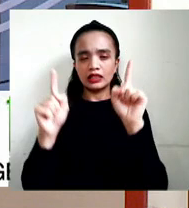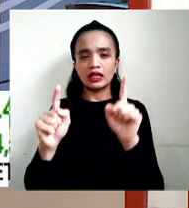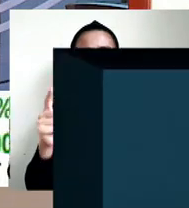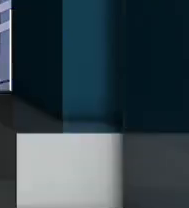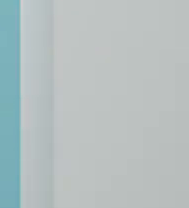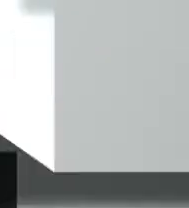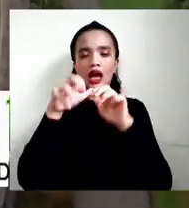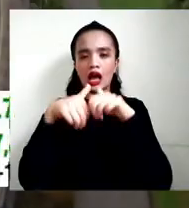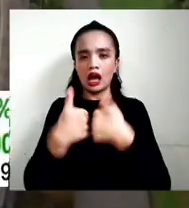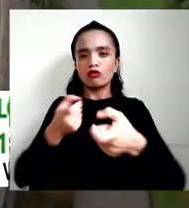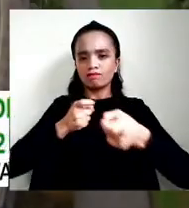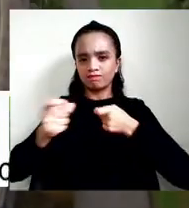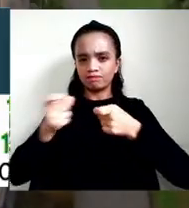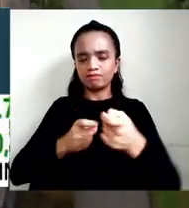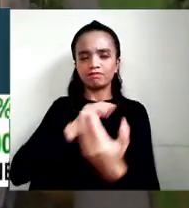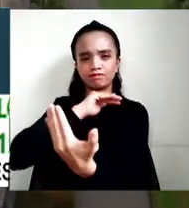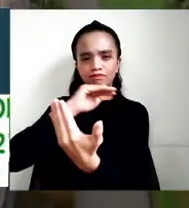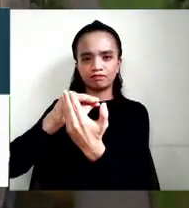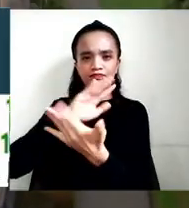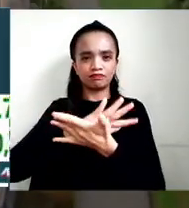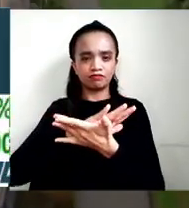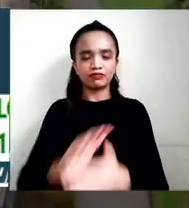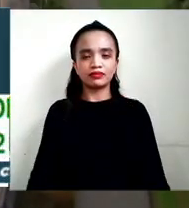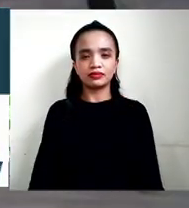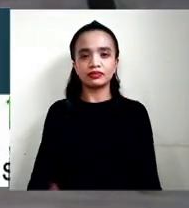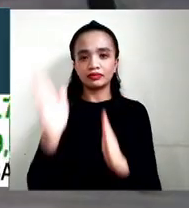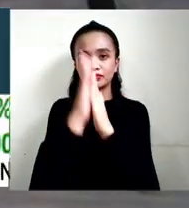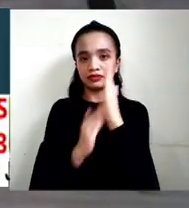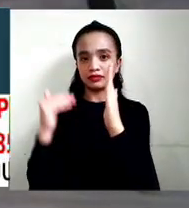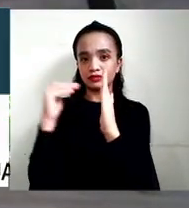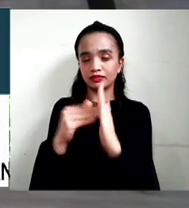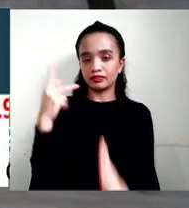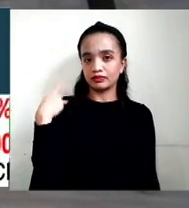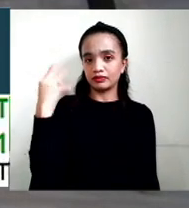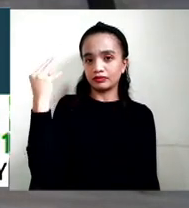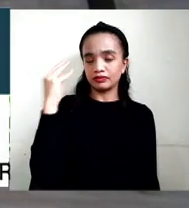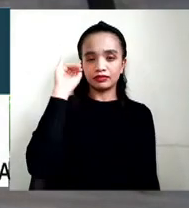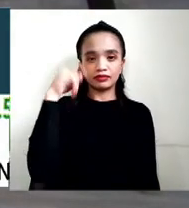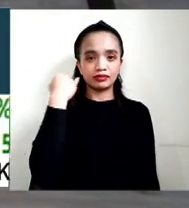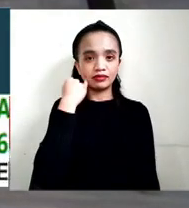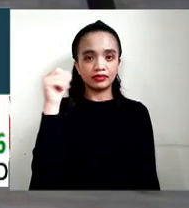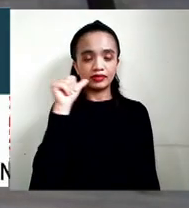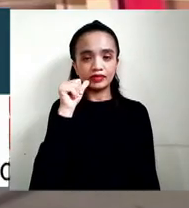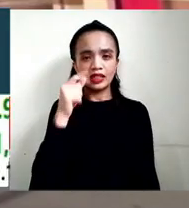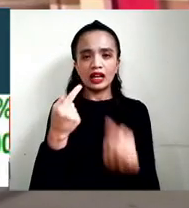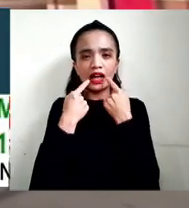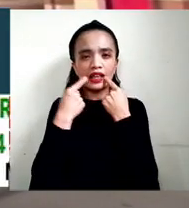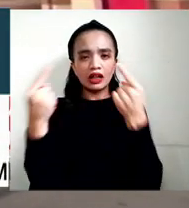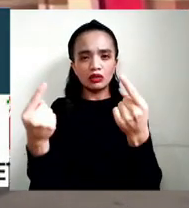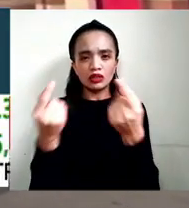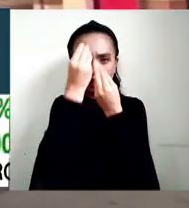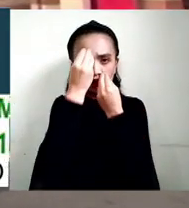report. New Zealand's Prime Minister Jacinda Ardern on Sunday announced a three-day lockdown in the country's biggest